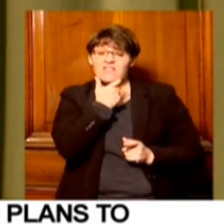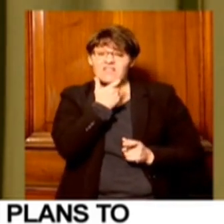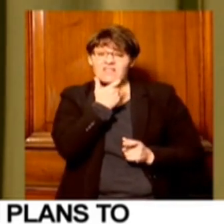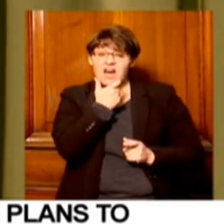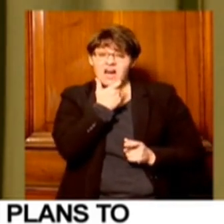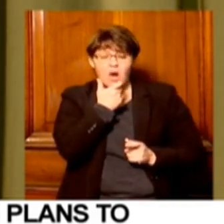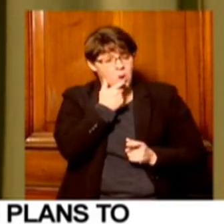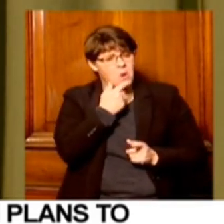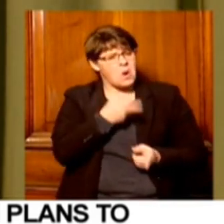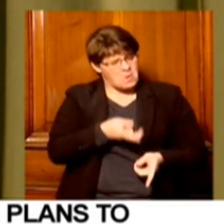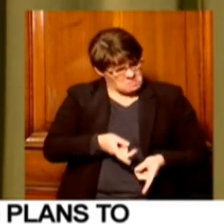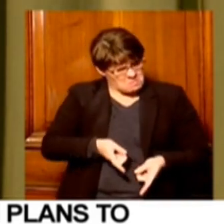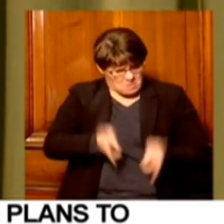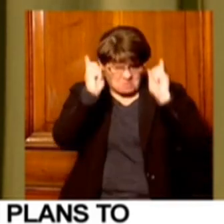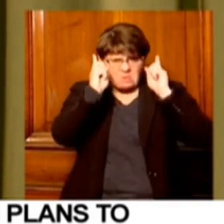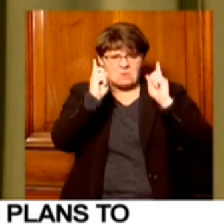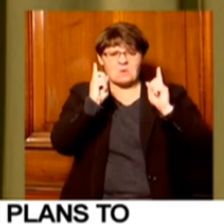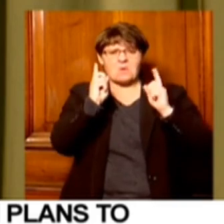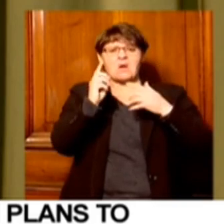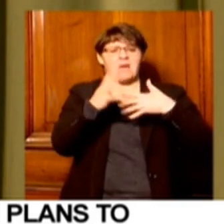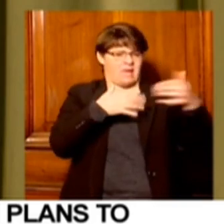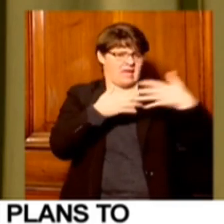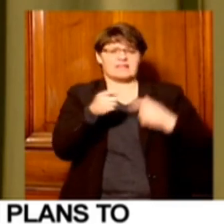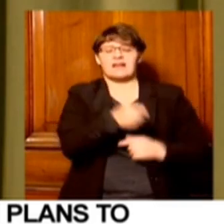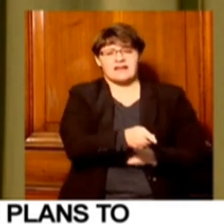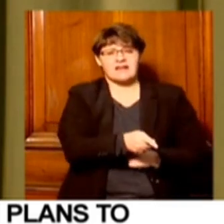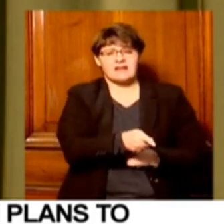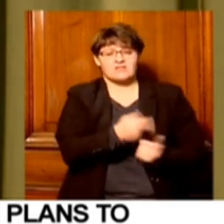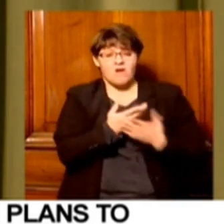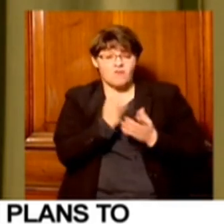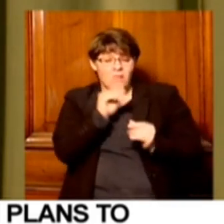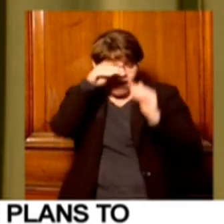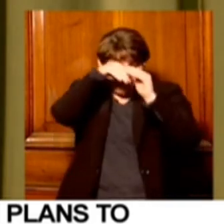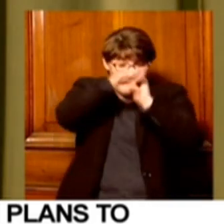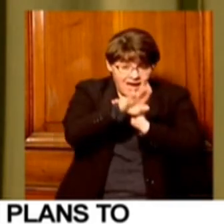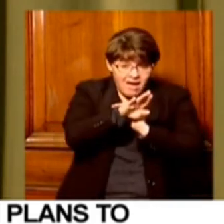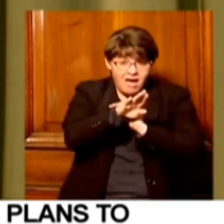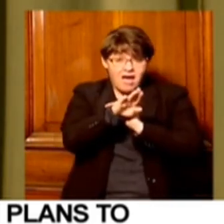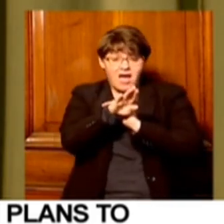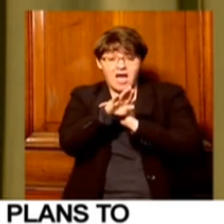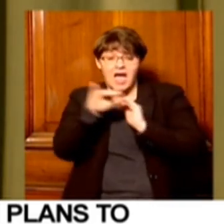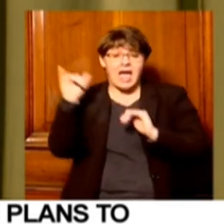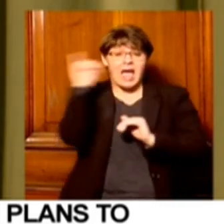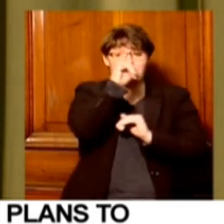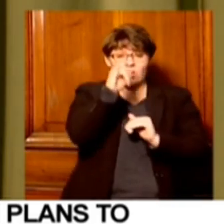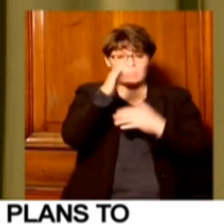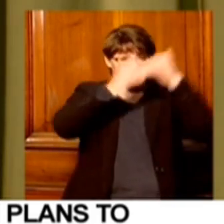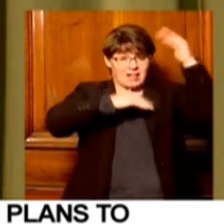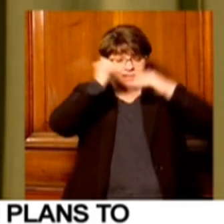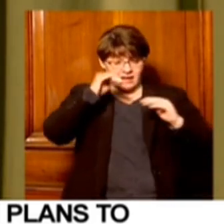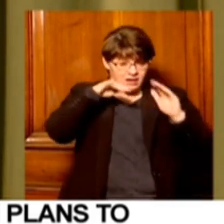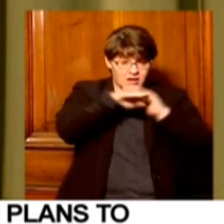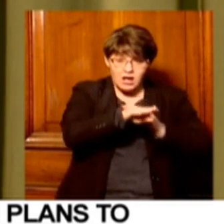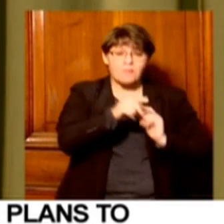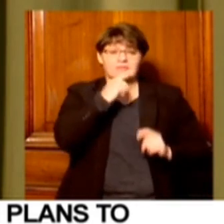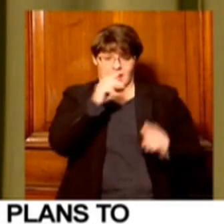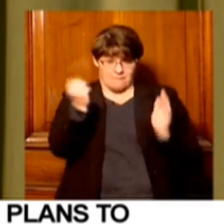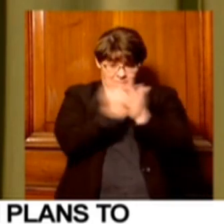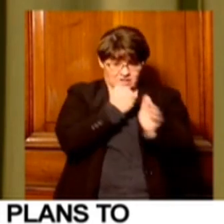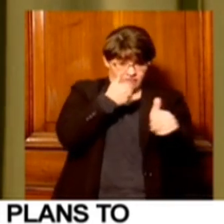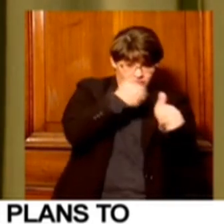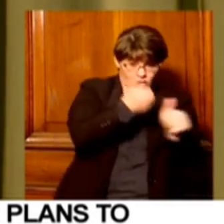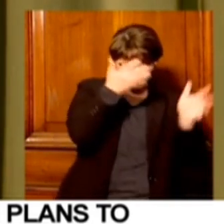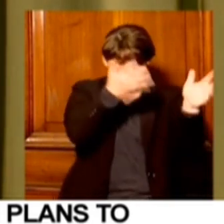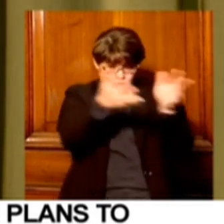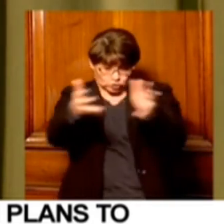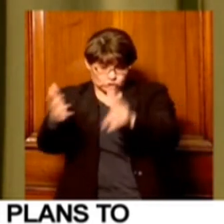From the time you are in the airport and they tell you that anyone making funny jokes and what is liable to prosecution and